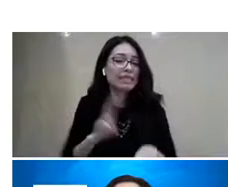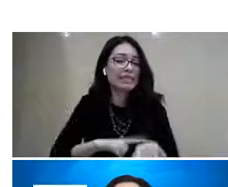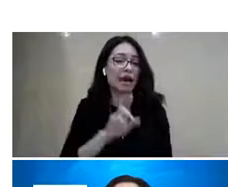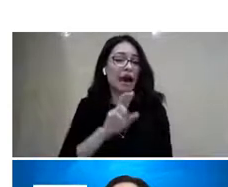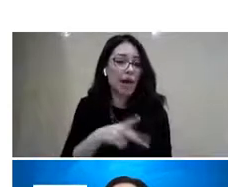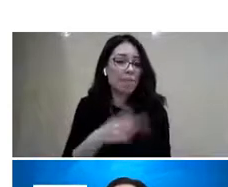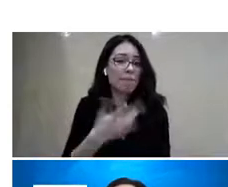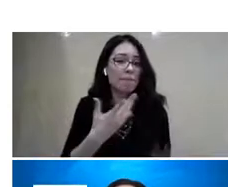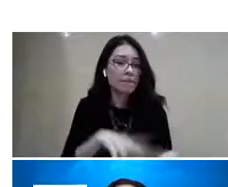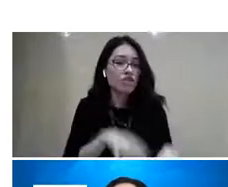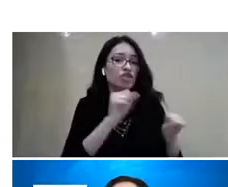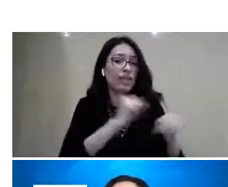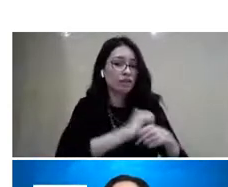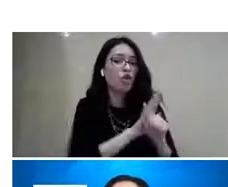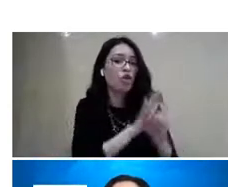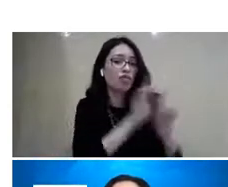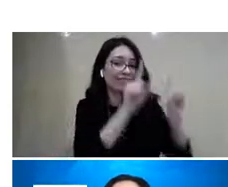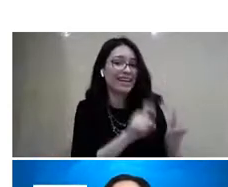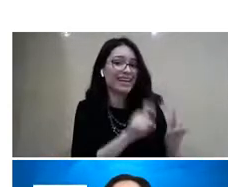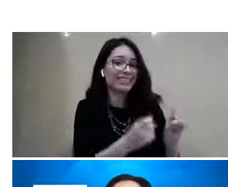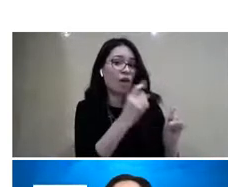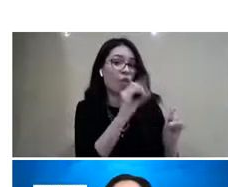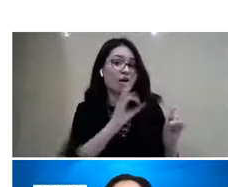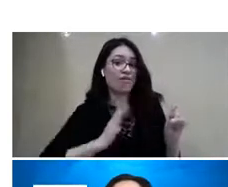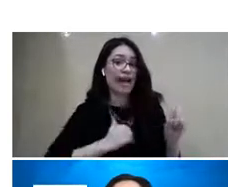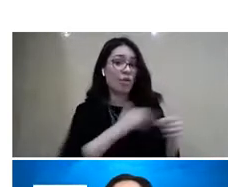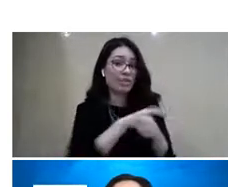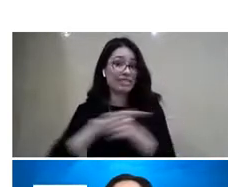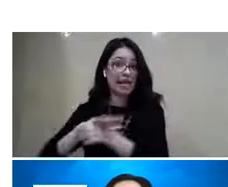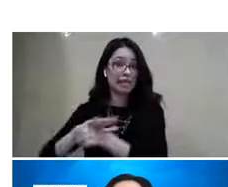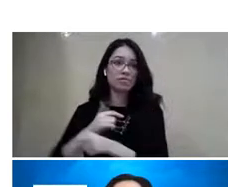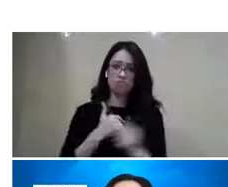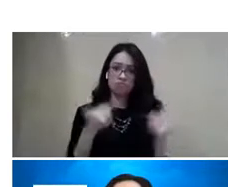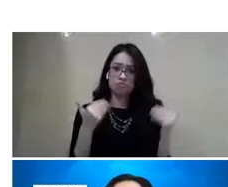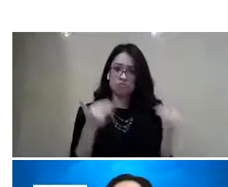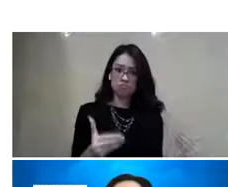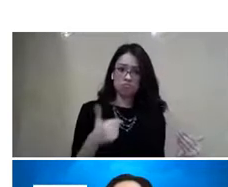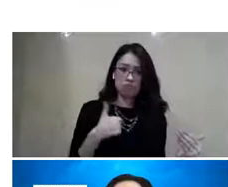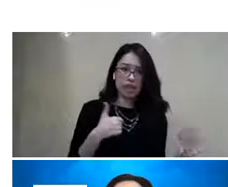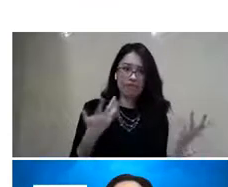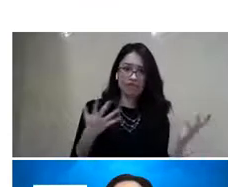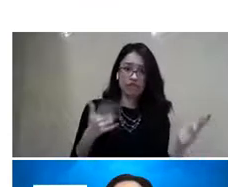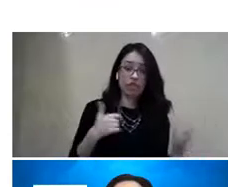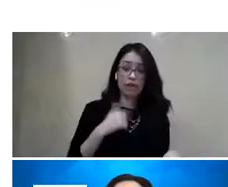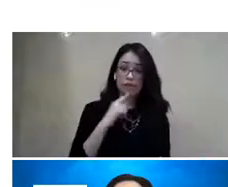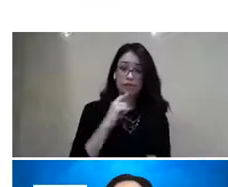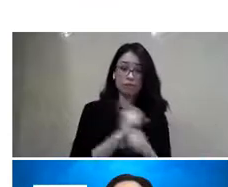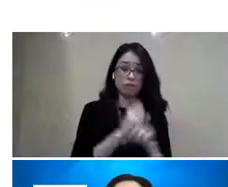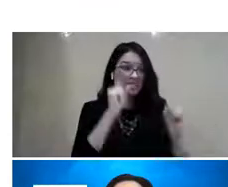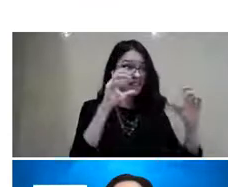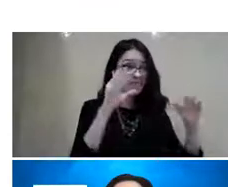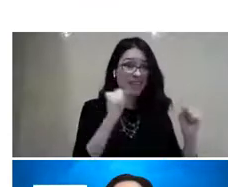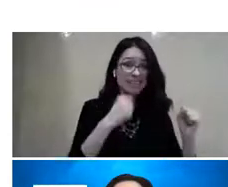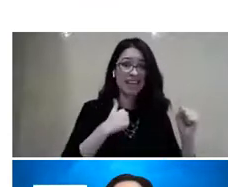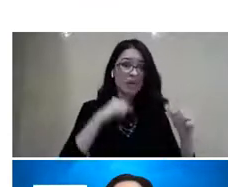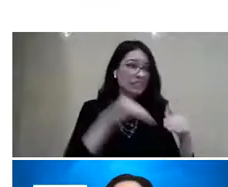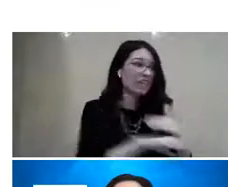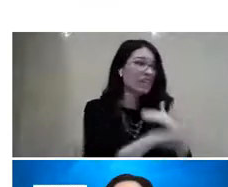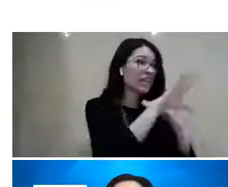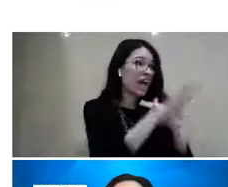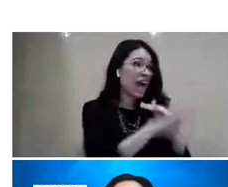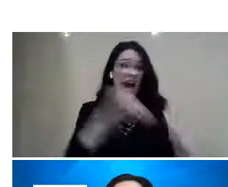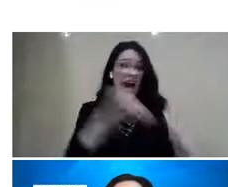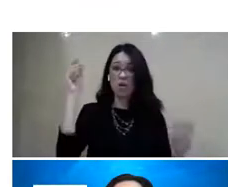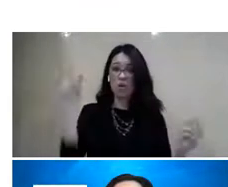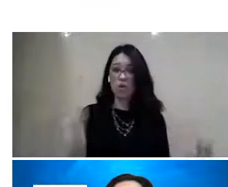one of our sites. I did it. I was amazed. I was in, out, the incredible efficiency,